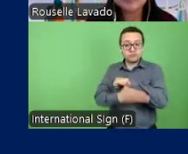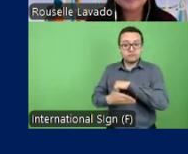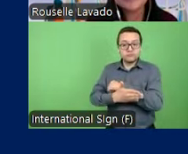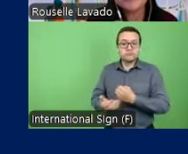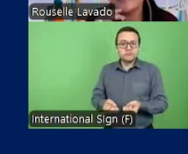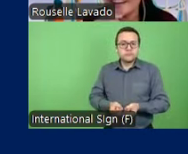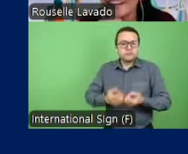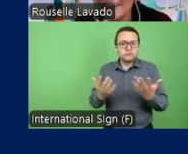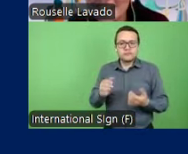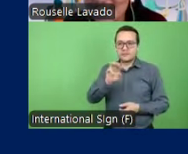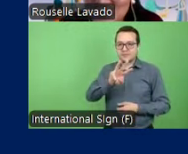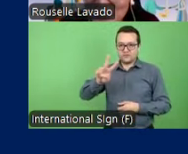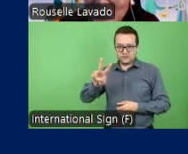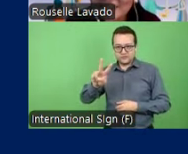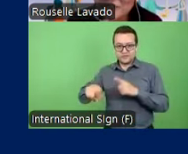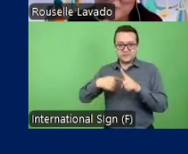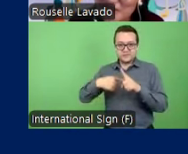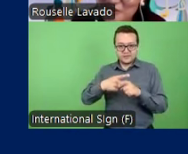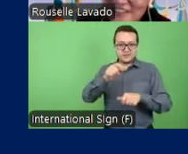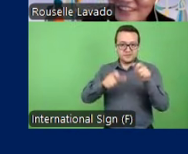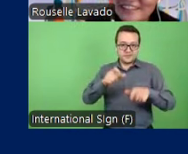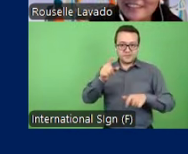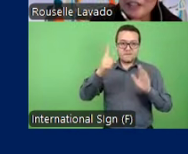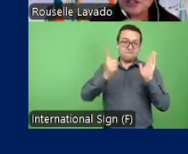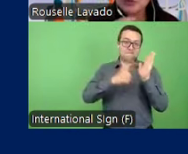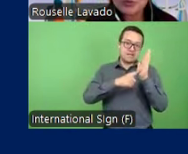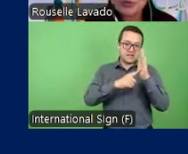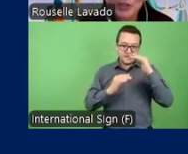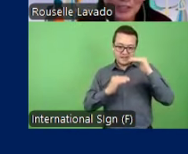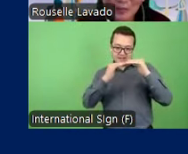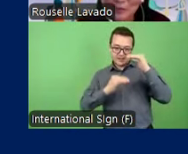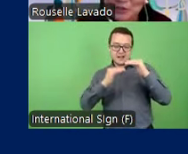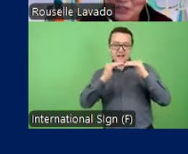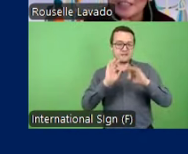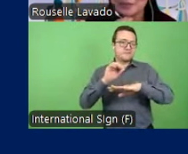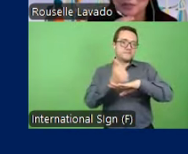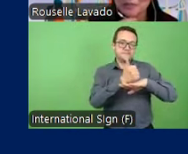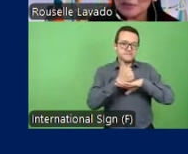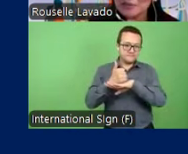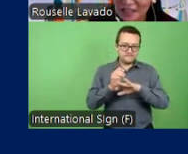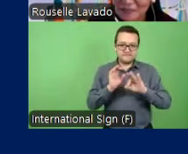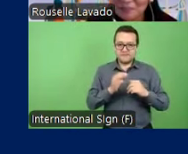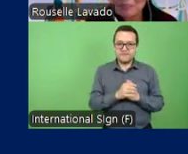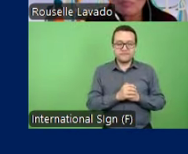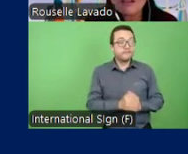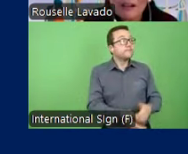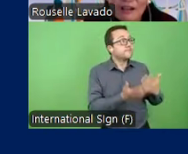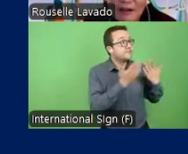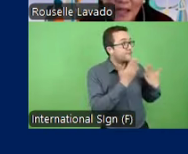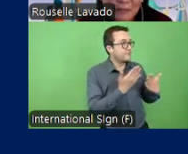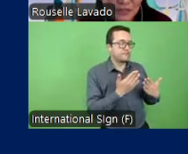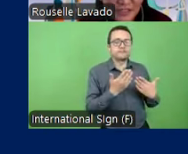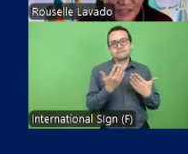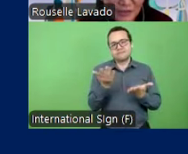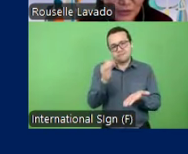Russell. Again, good morning to everyone, and thank you for the opportunity to speak today.